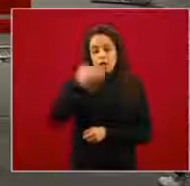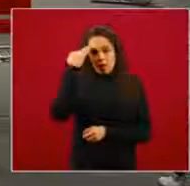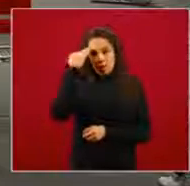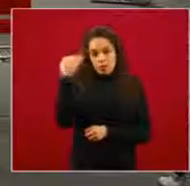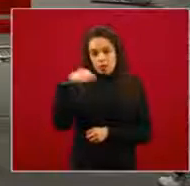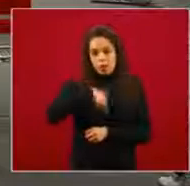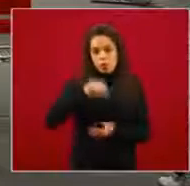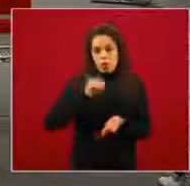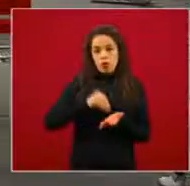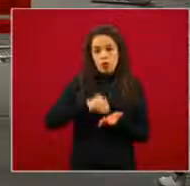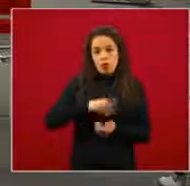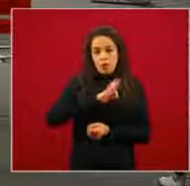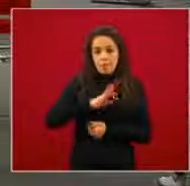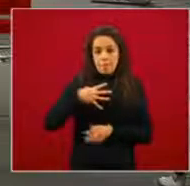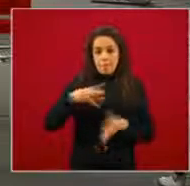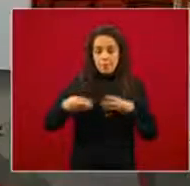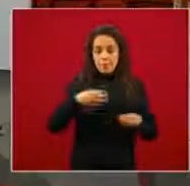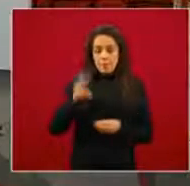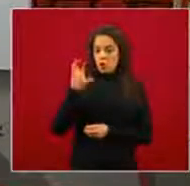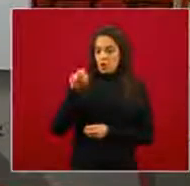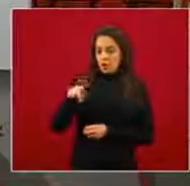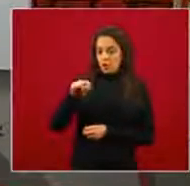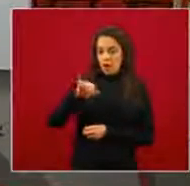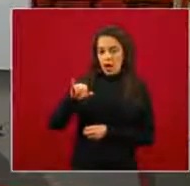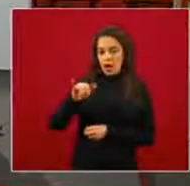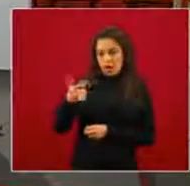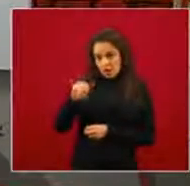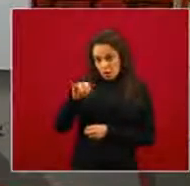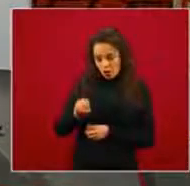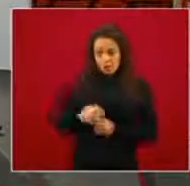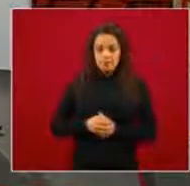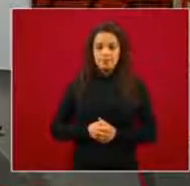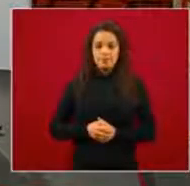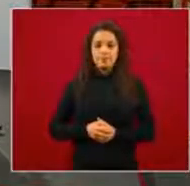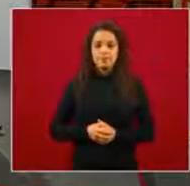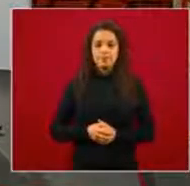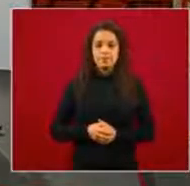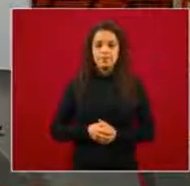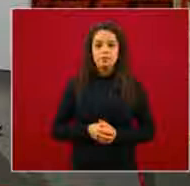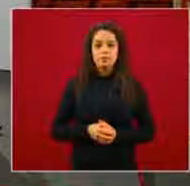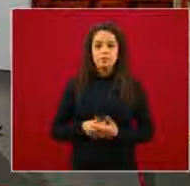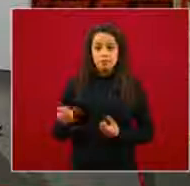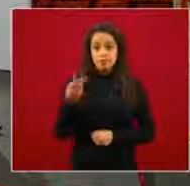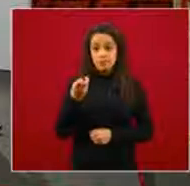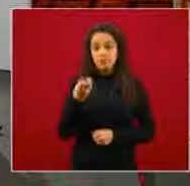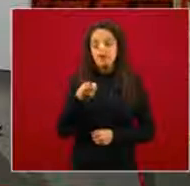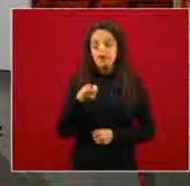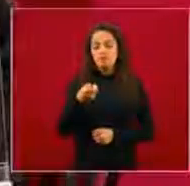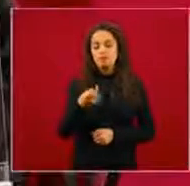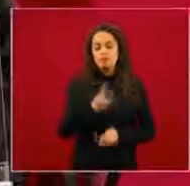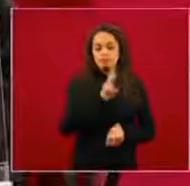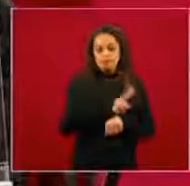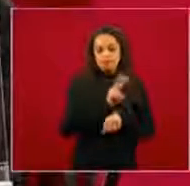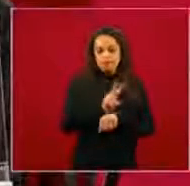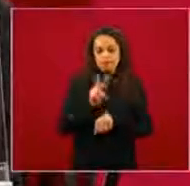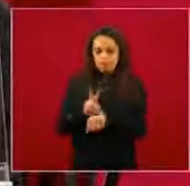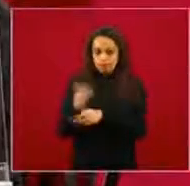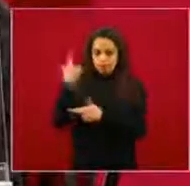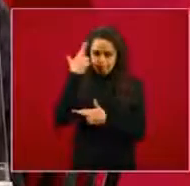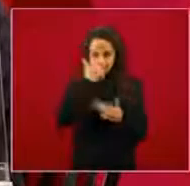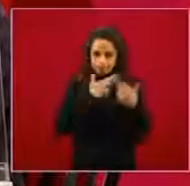someone who is within this contagious period. We kind of consider this, it's one of the elements